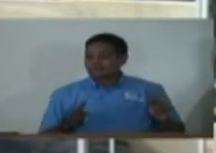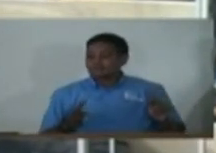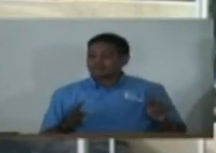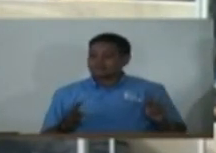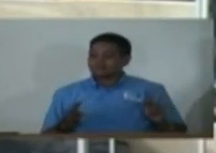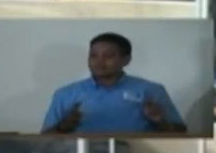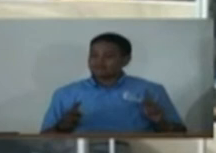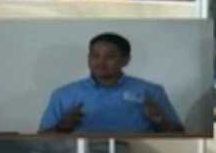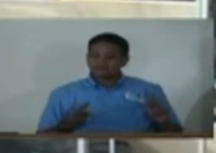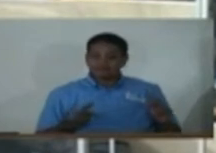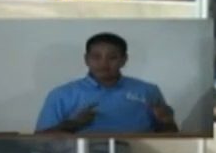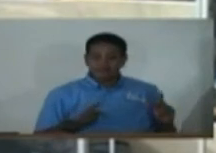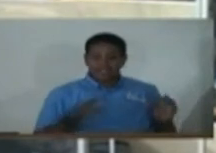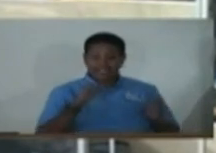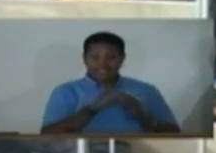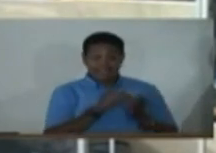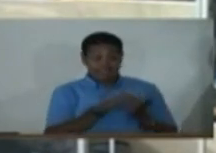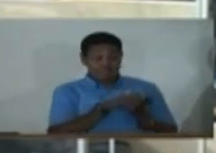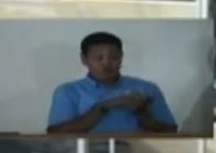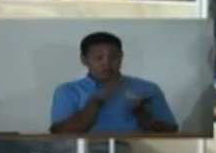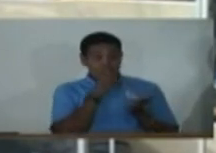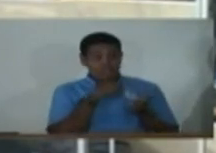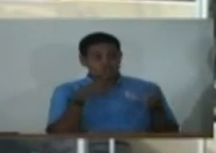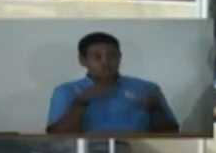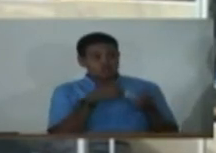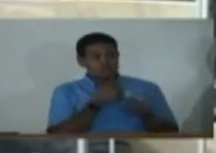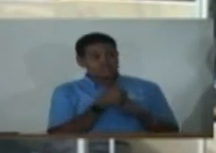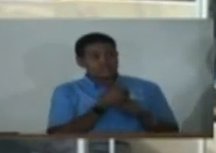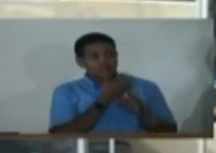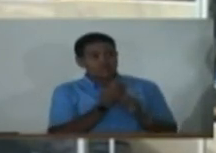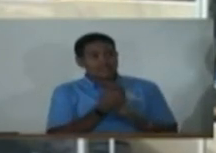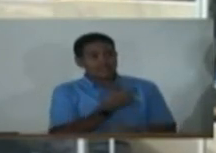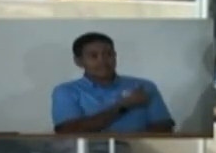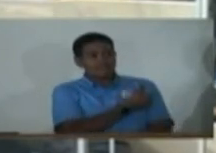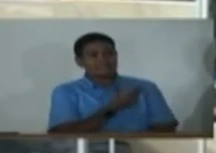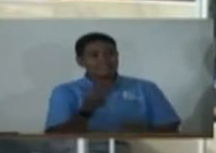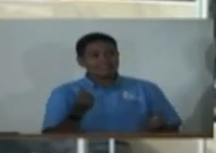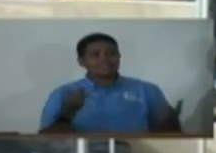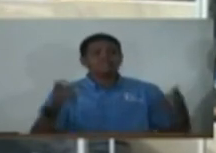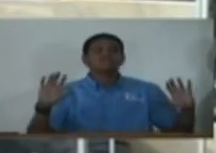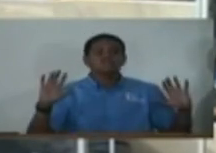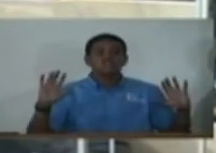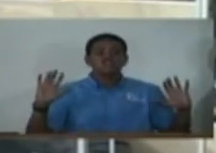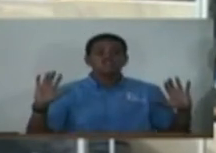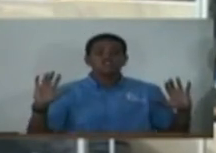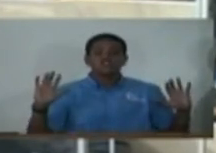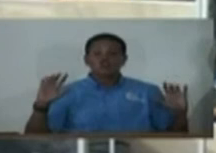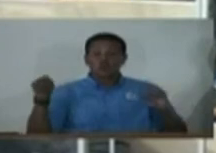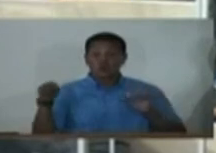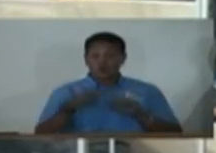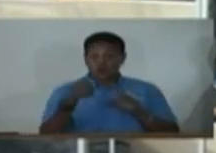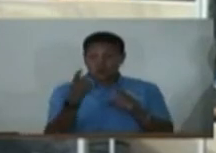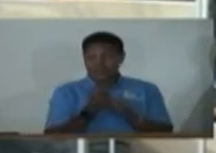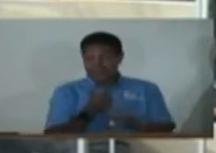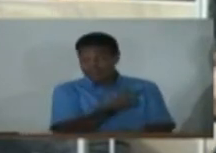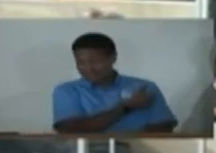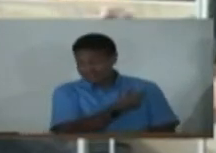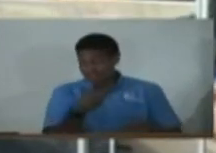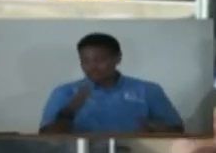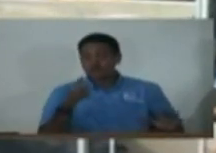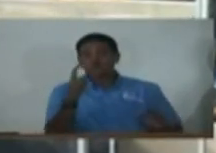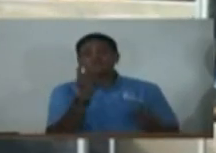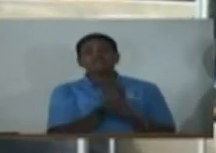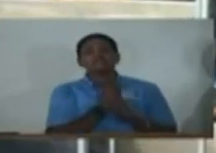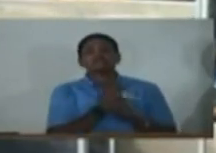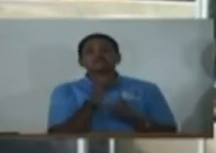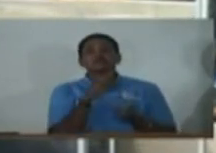within the vulnerable age group to get vaccinated. And when you get vaccinated, you keep that